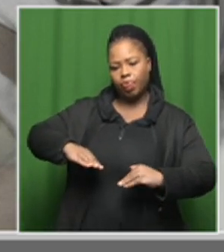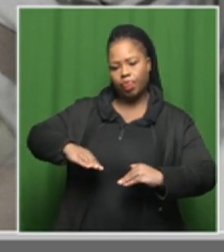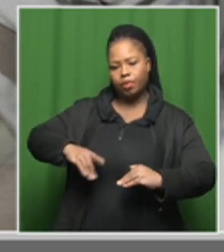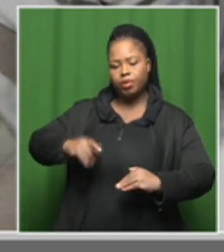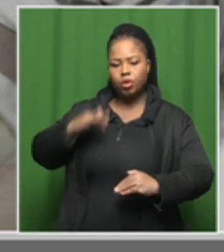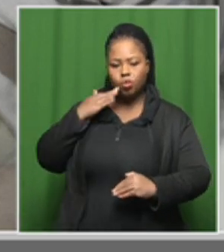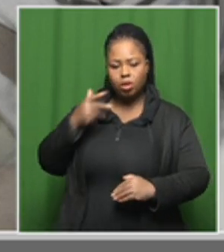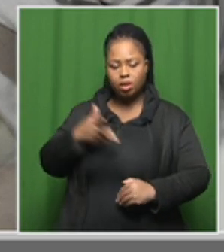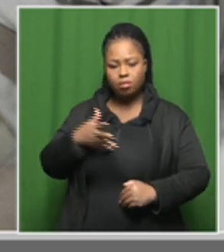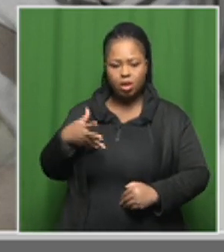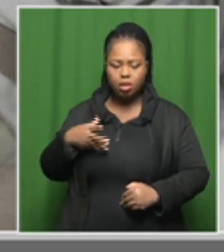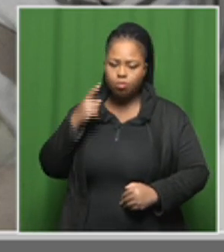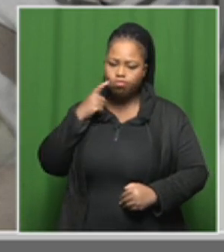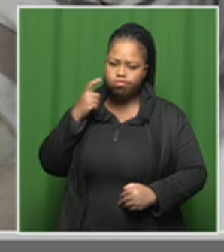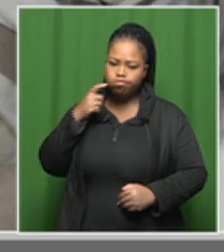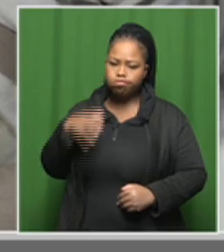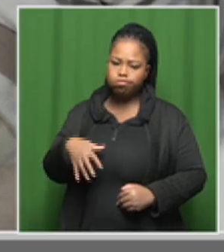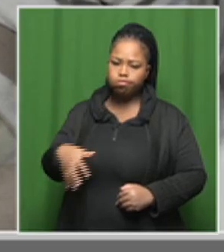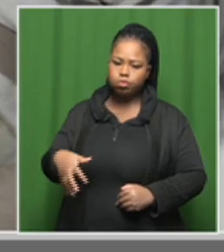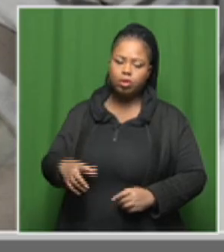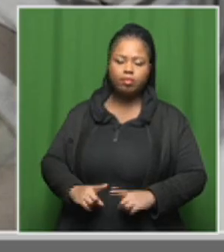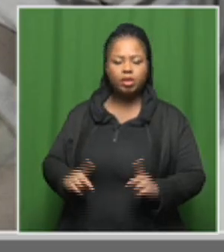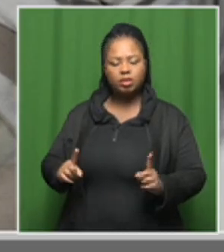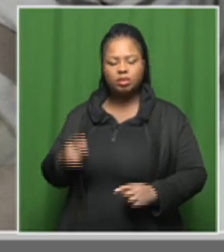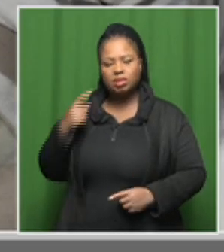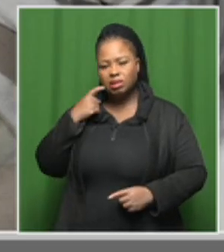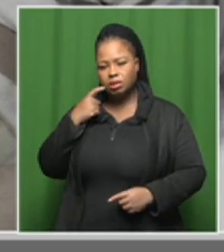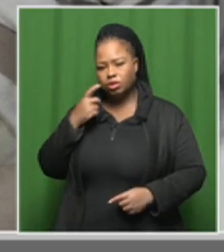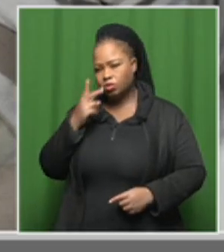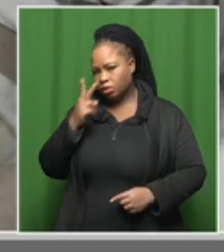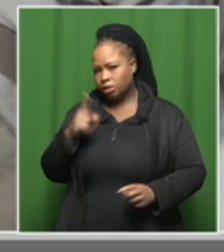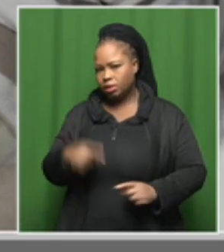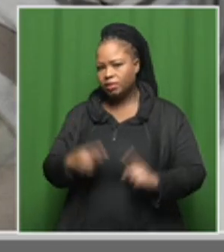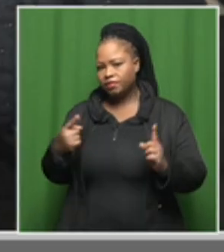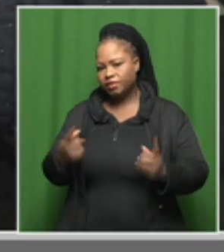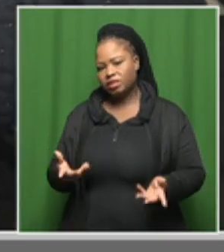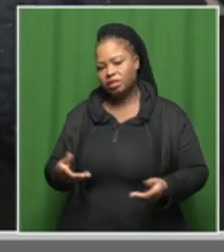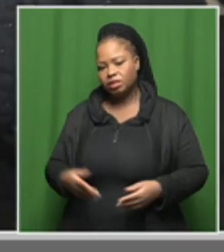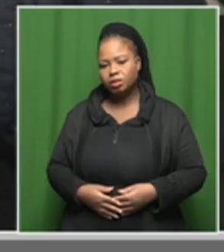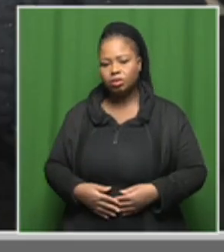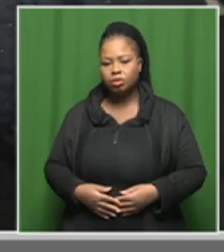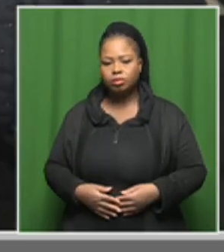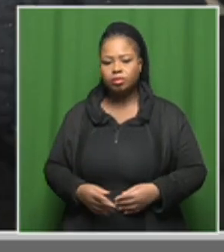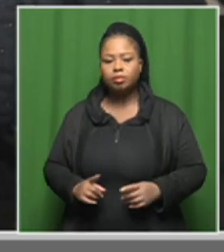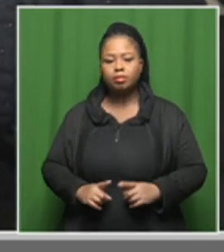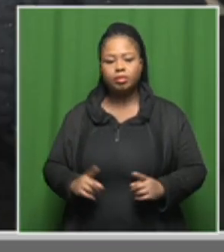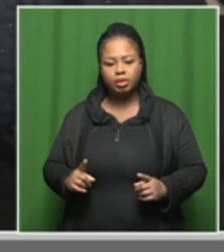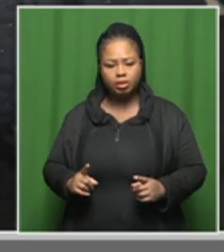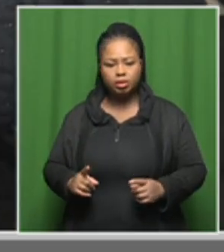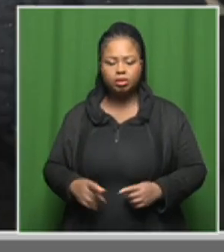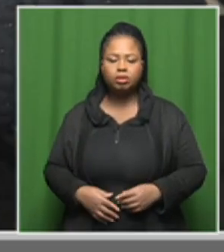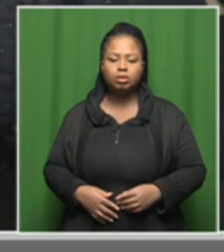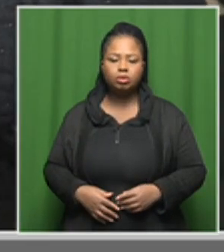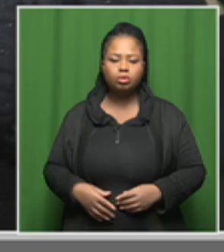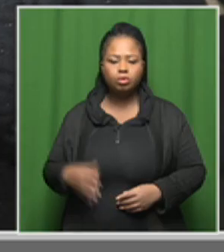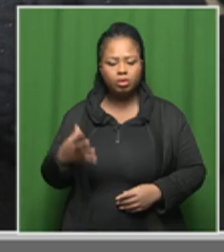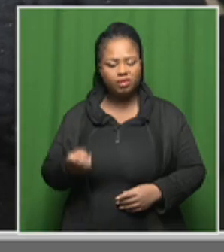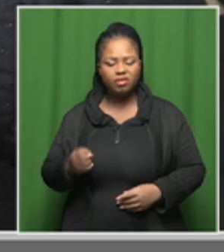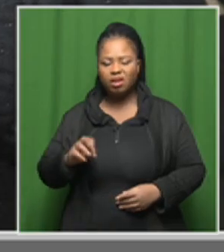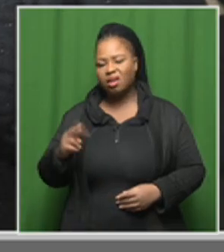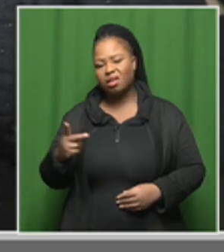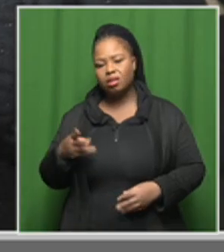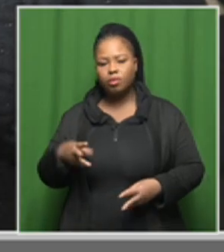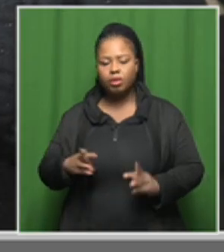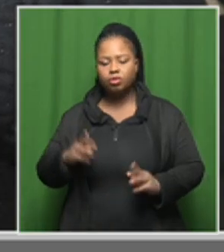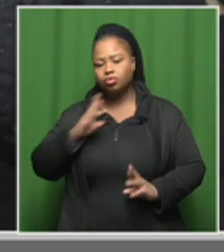mother was pregnant, but you will always see the difference because it's not so rigid. However, there are referral channels.